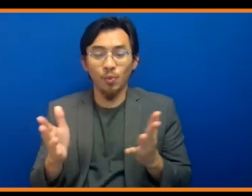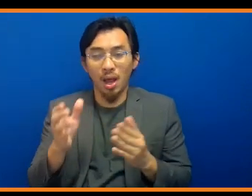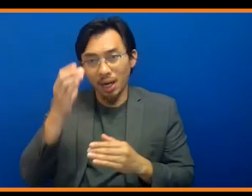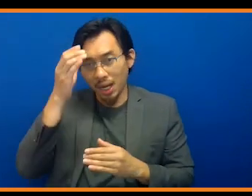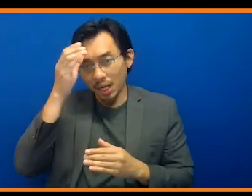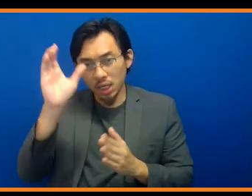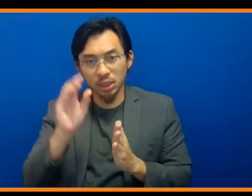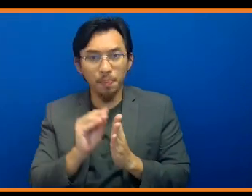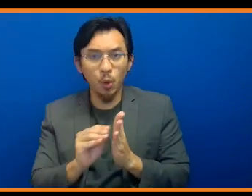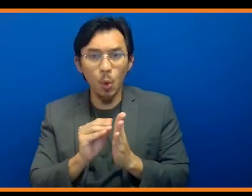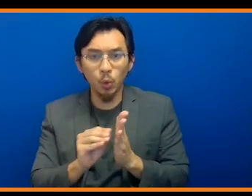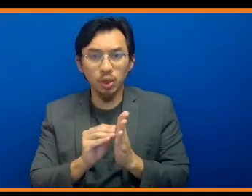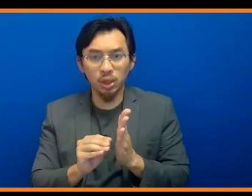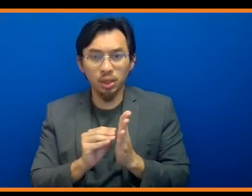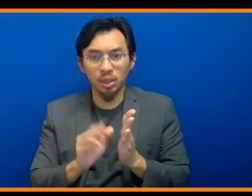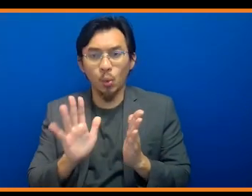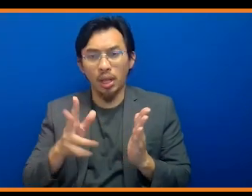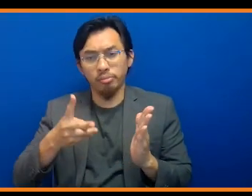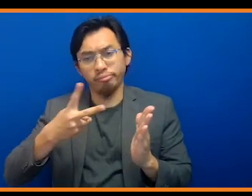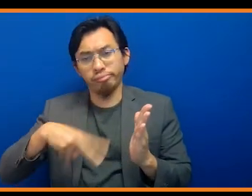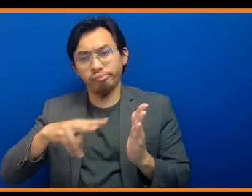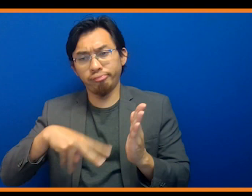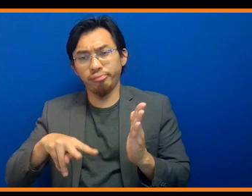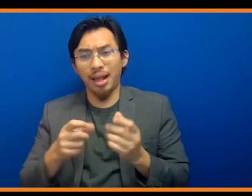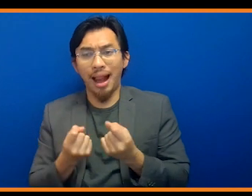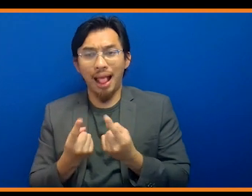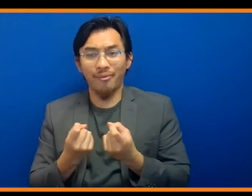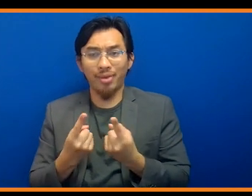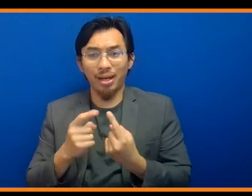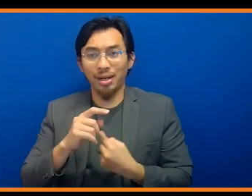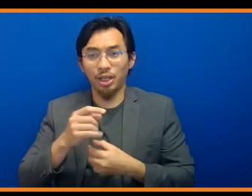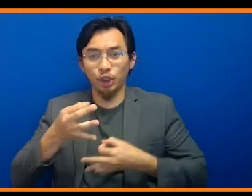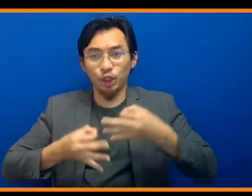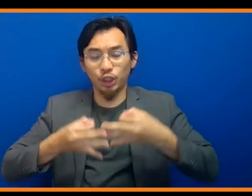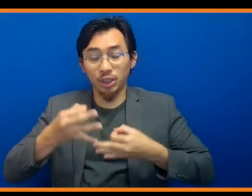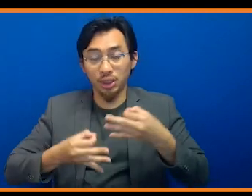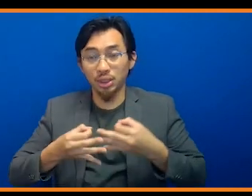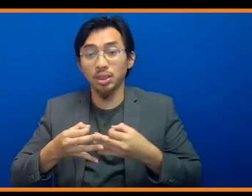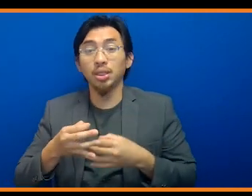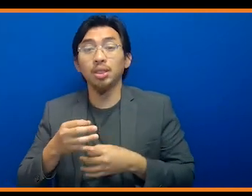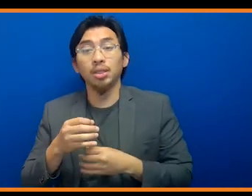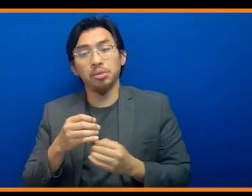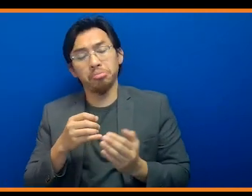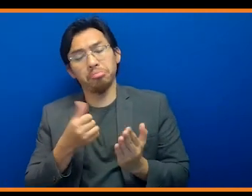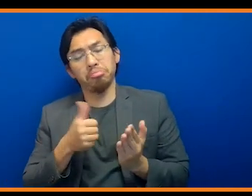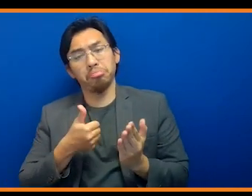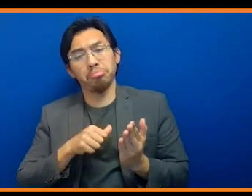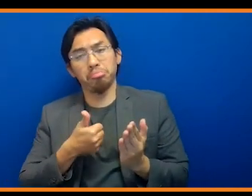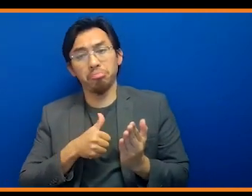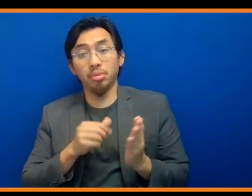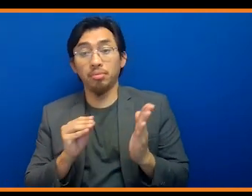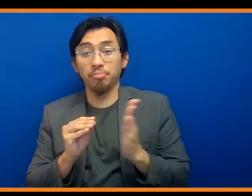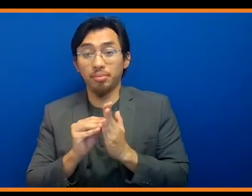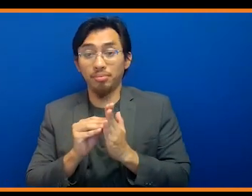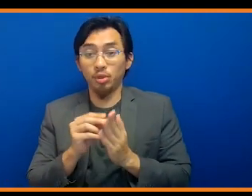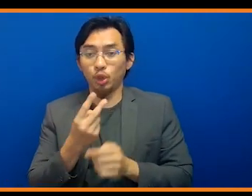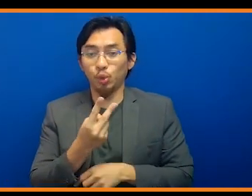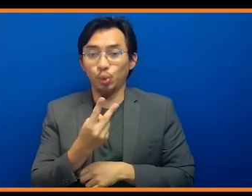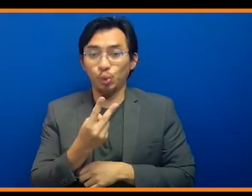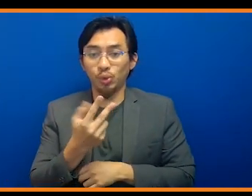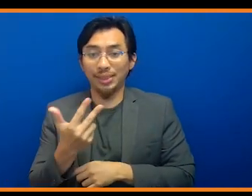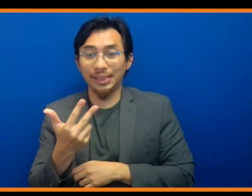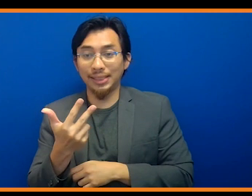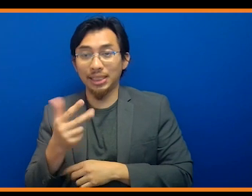will be reviewed by 11 judges or juries. Yeah. And the submission date for the concept notes is on